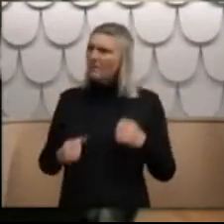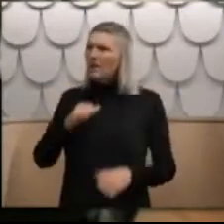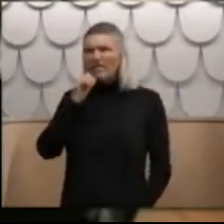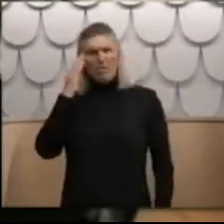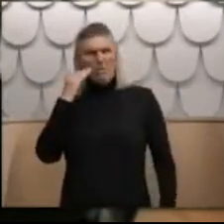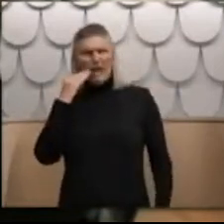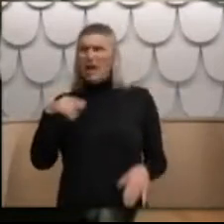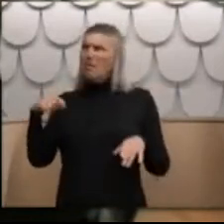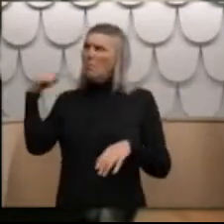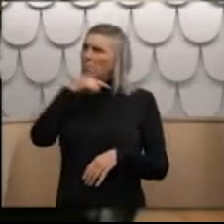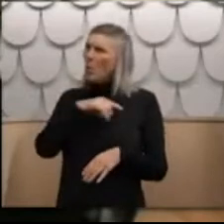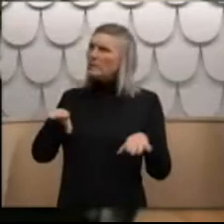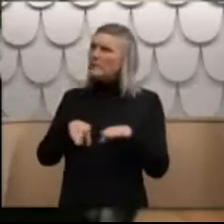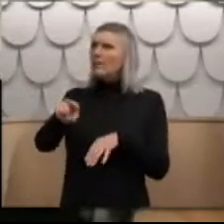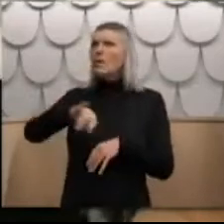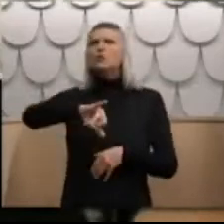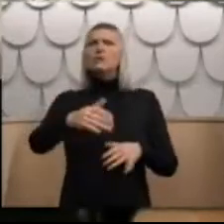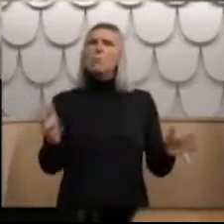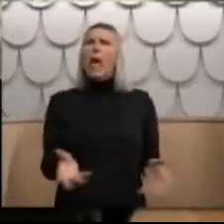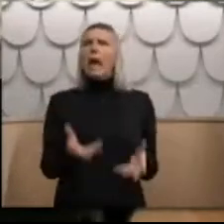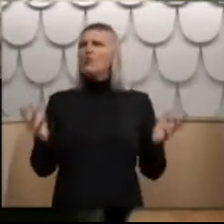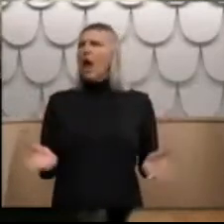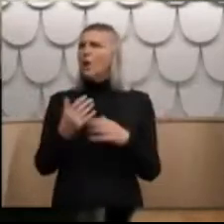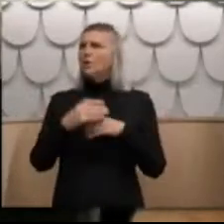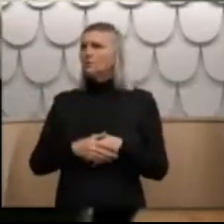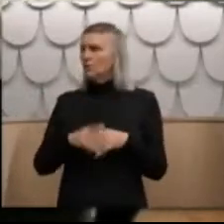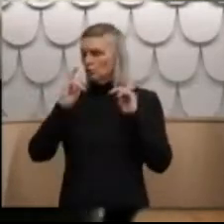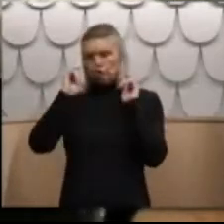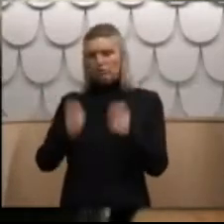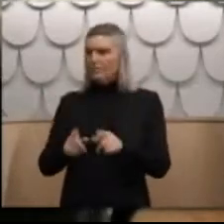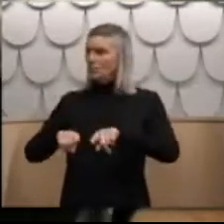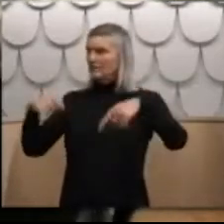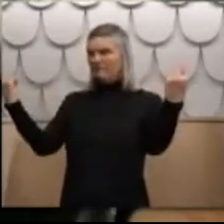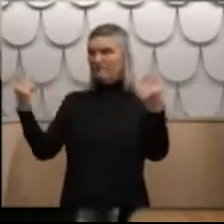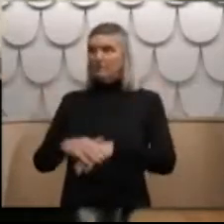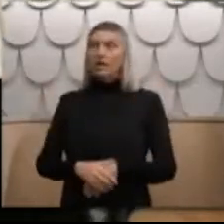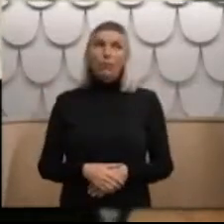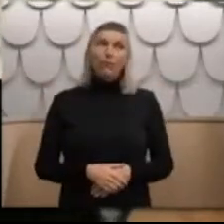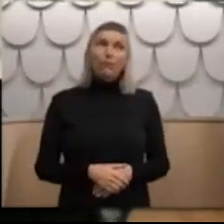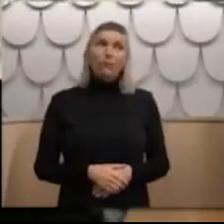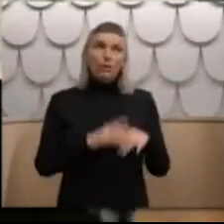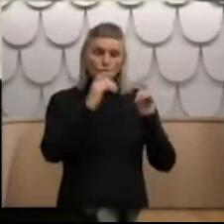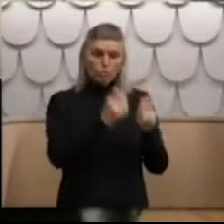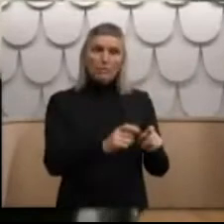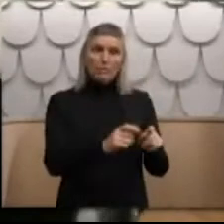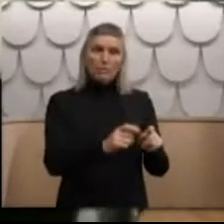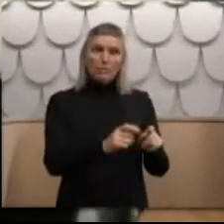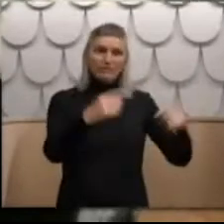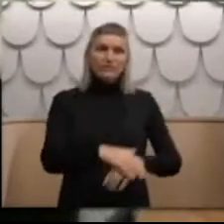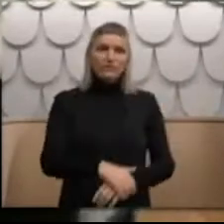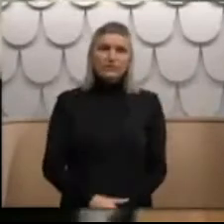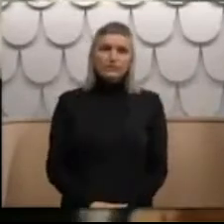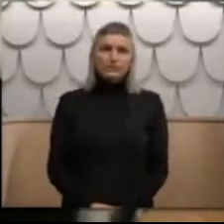boy did the same, he was just playing around wasn't treated the same way. He wasn't treated the same. They were just playing around doing their own